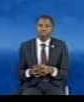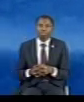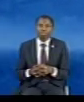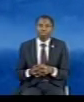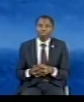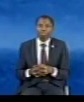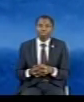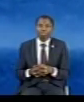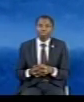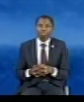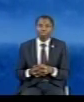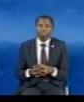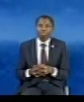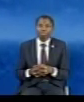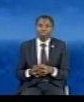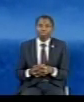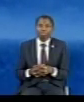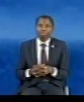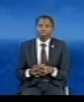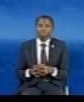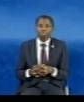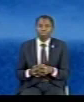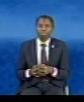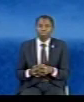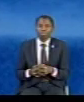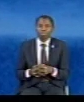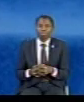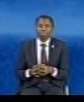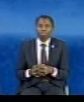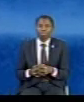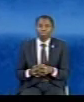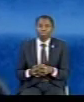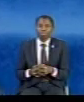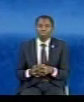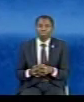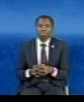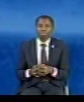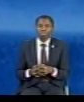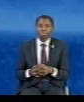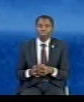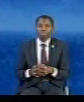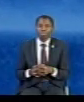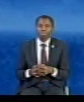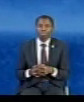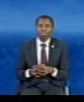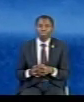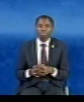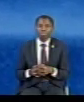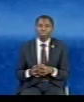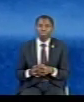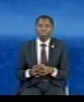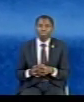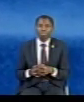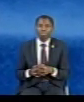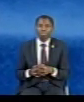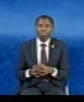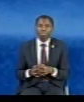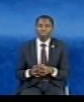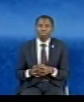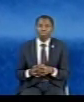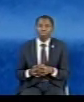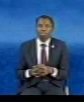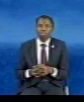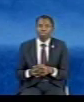Moms, Minas Arabazana, or Bifiamanas and Arabi to a Donta Ritegolezane, Minas Ara, but